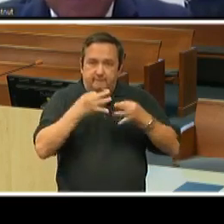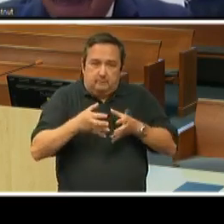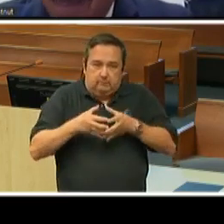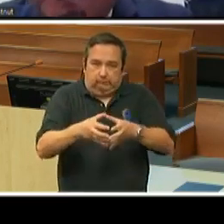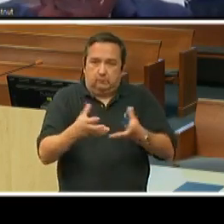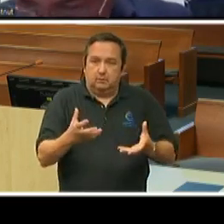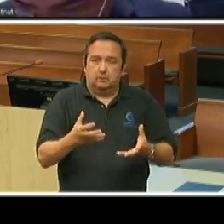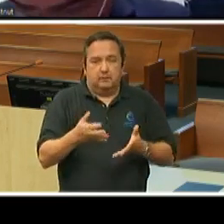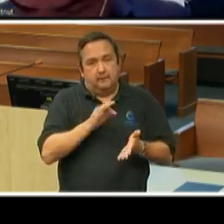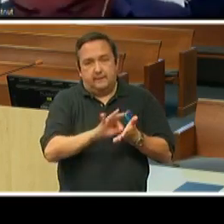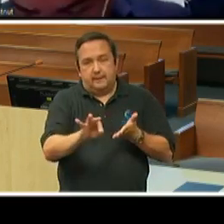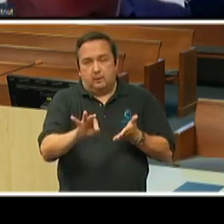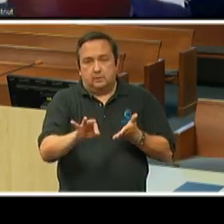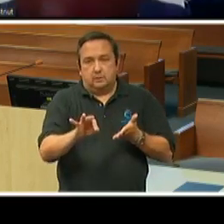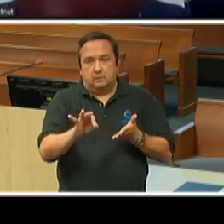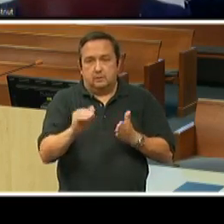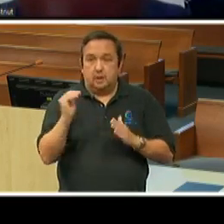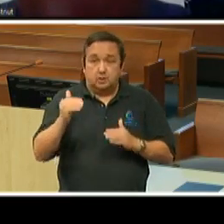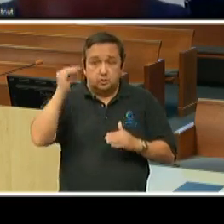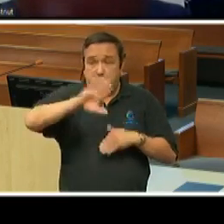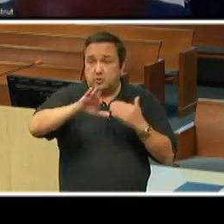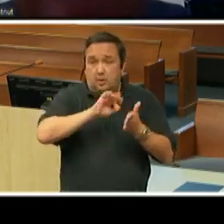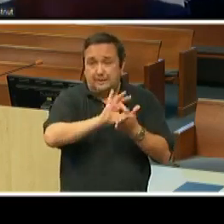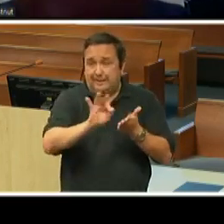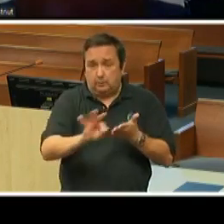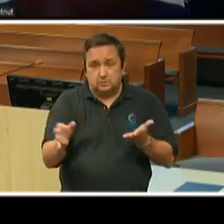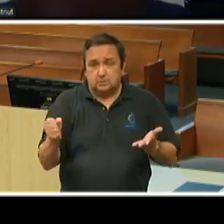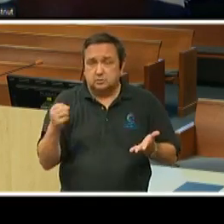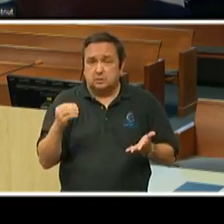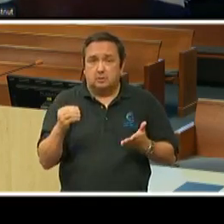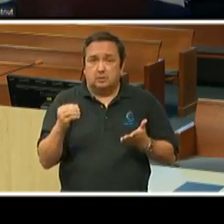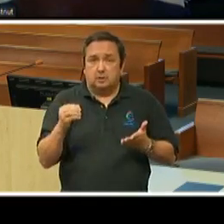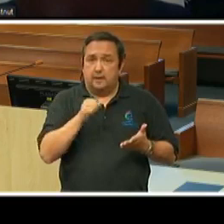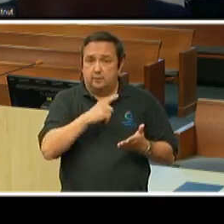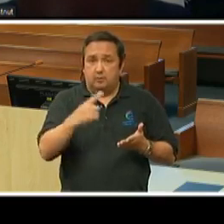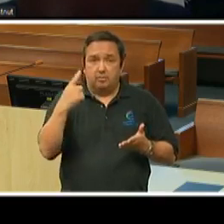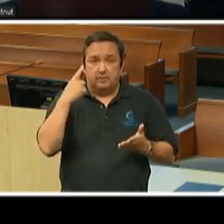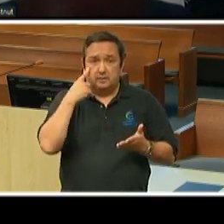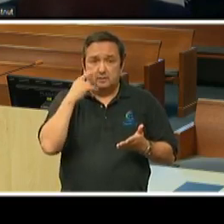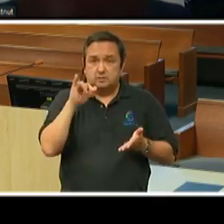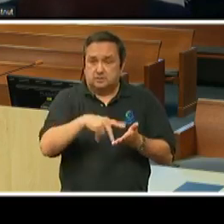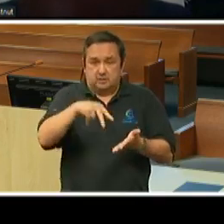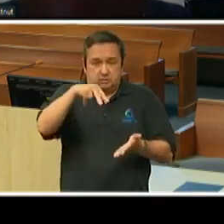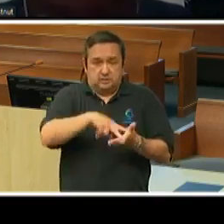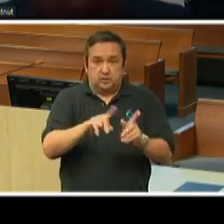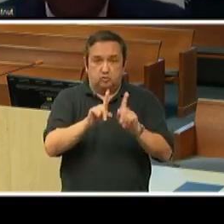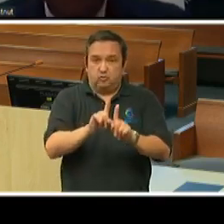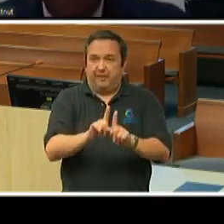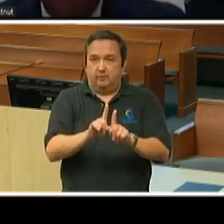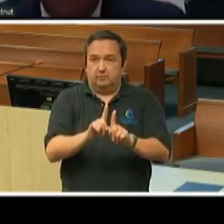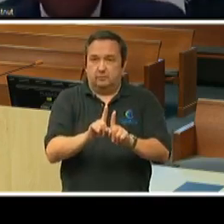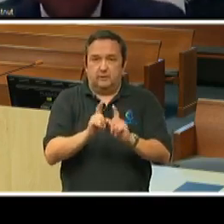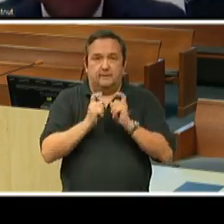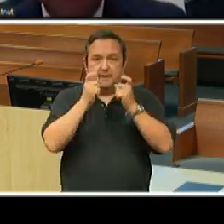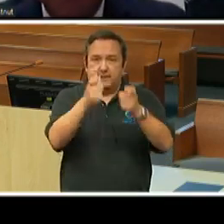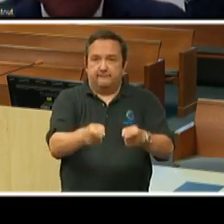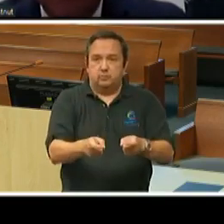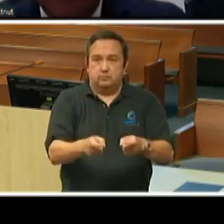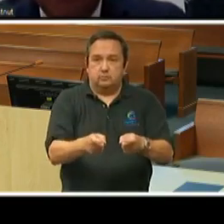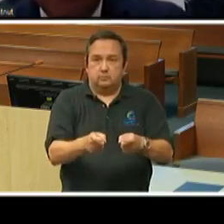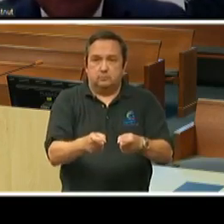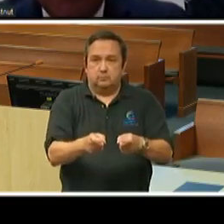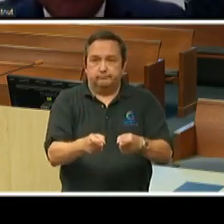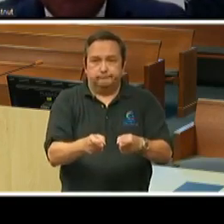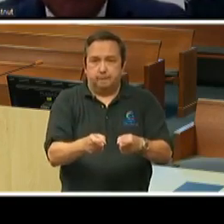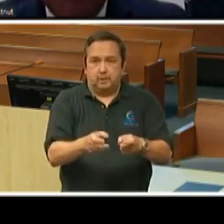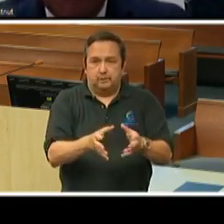they count, adults all count. So I don't think you can, just because you're standing together, you get to cram